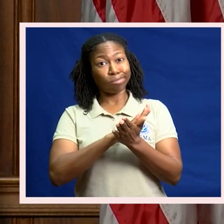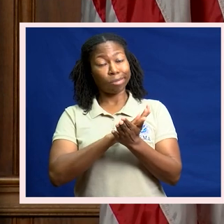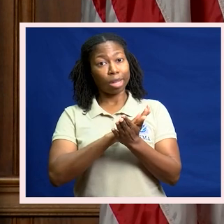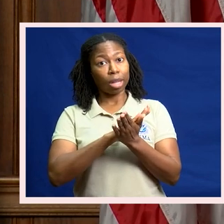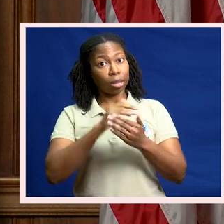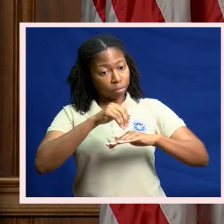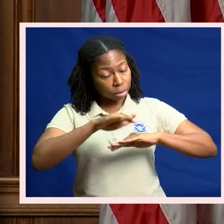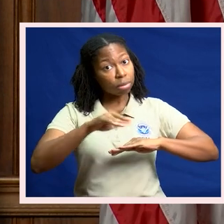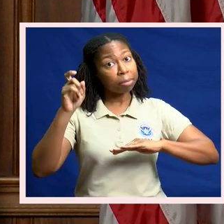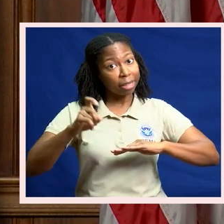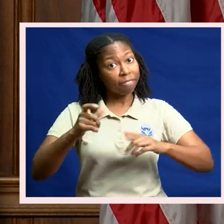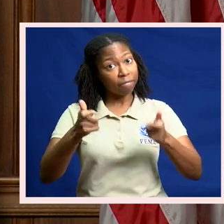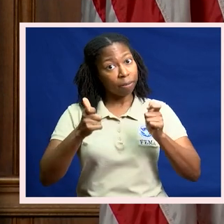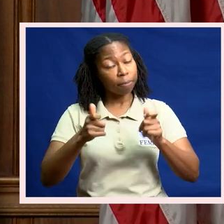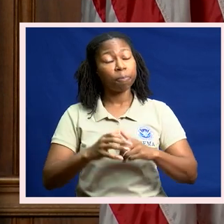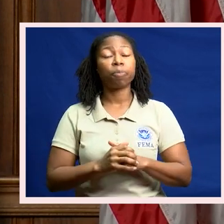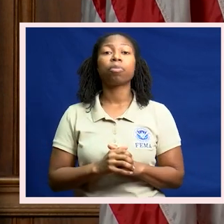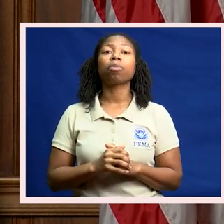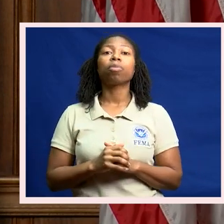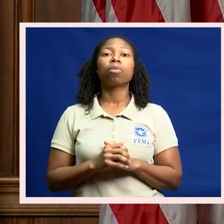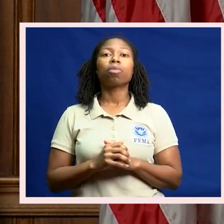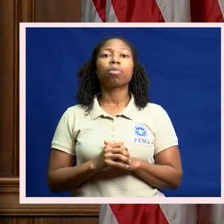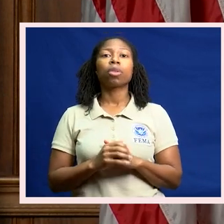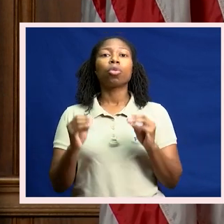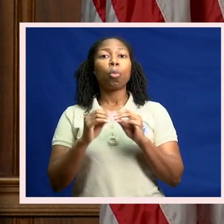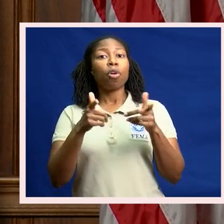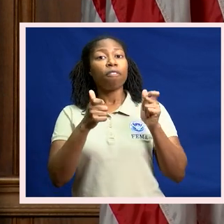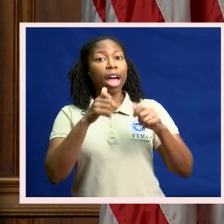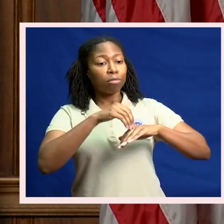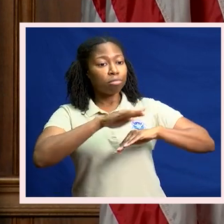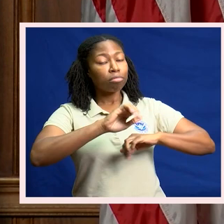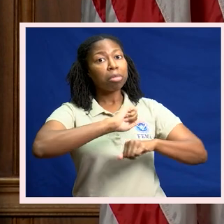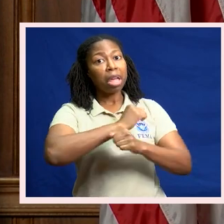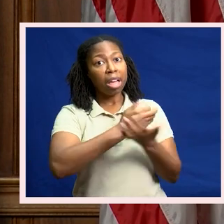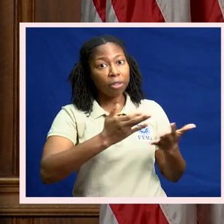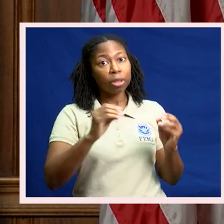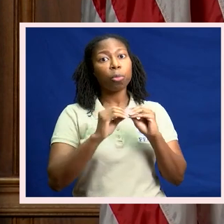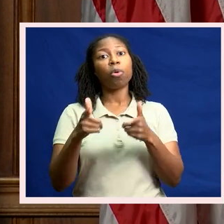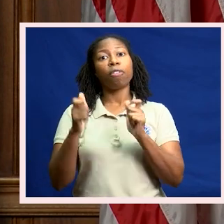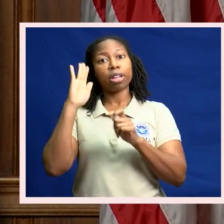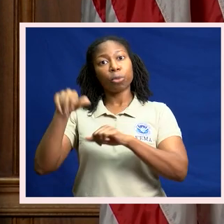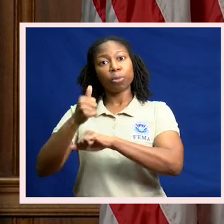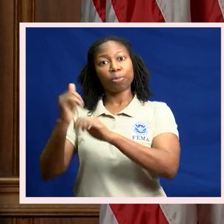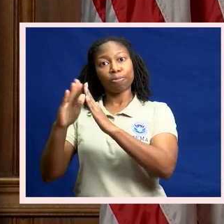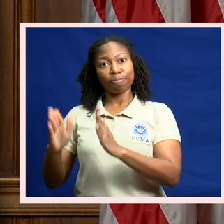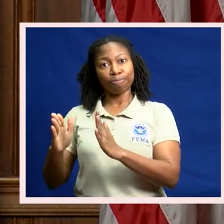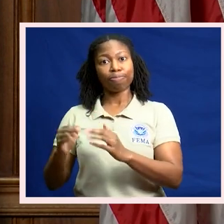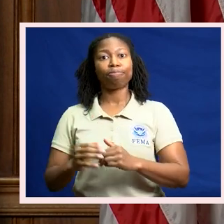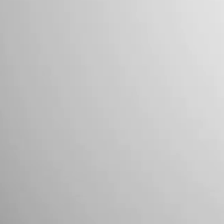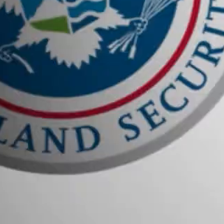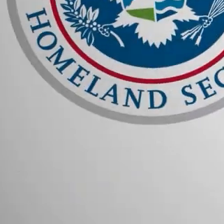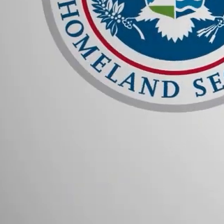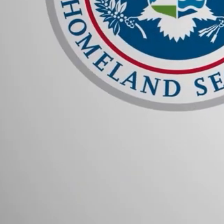additional documentation, that needs to be provided. The quicker you can finish your application totally, then the quicker you'll get housed.